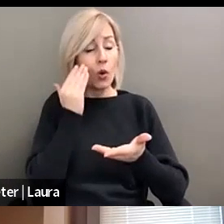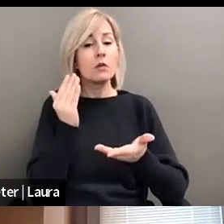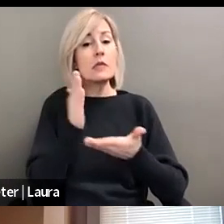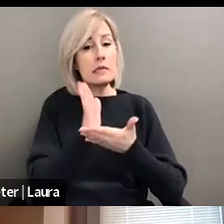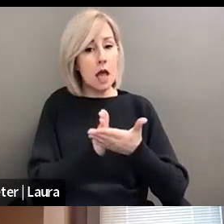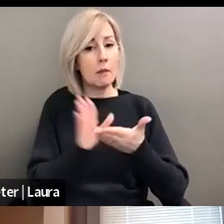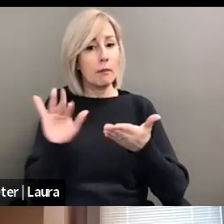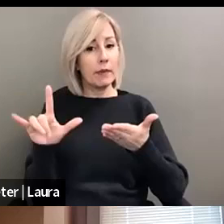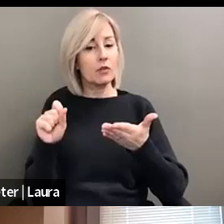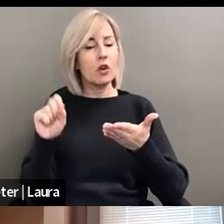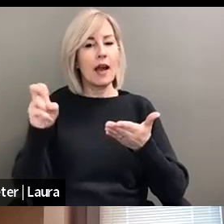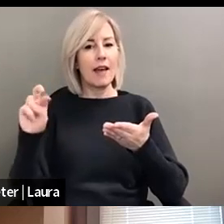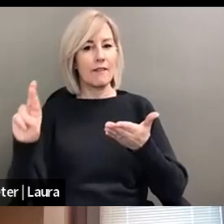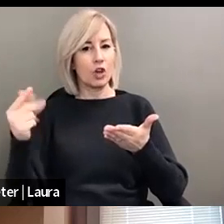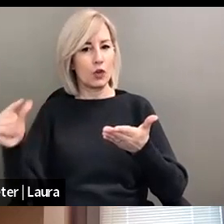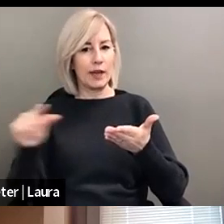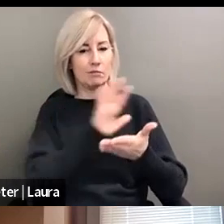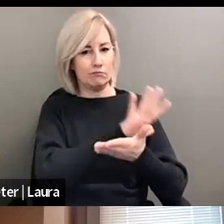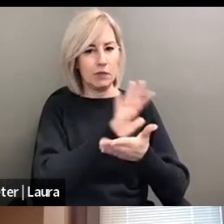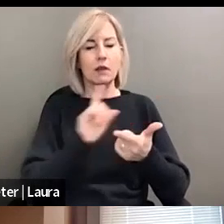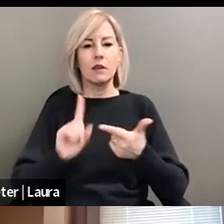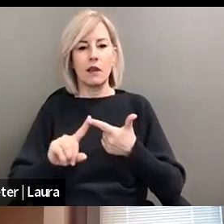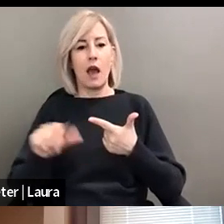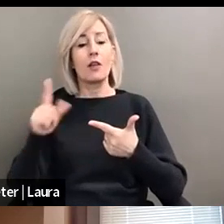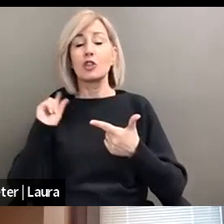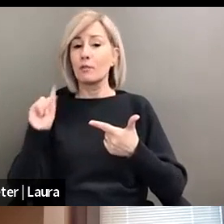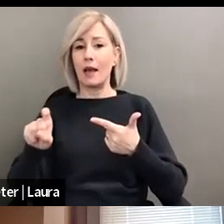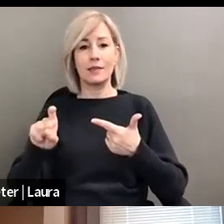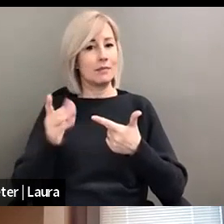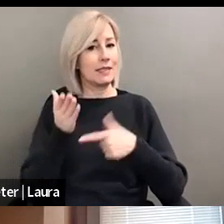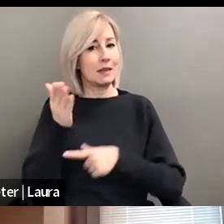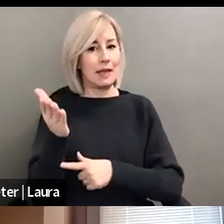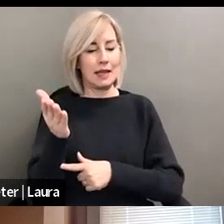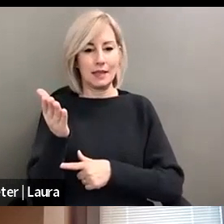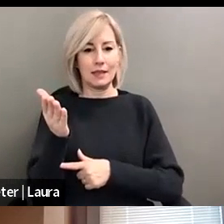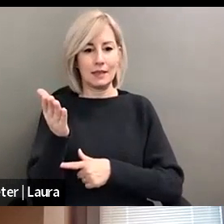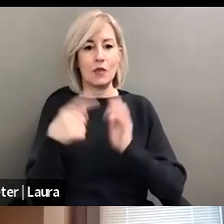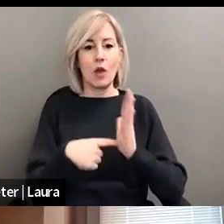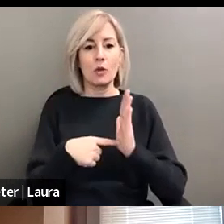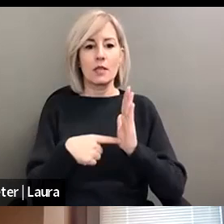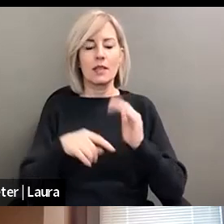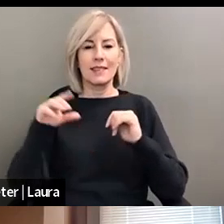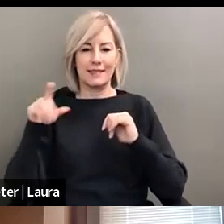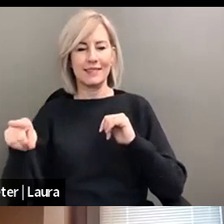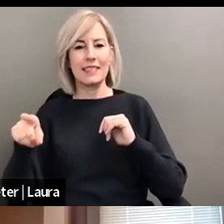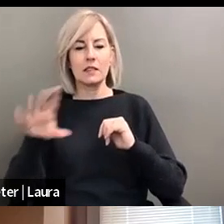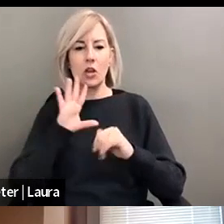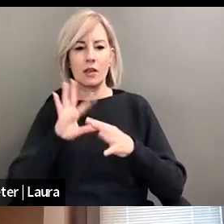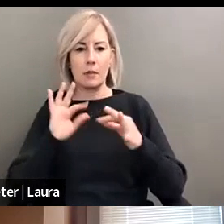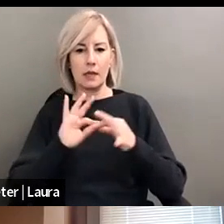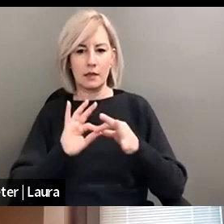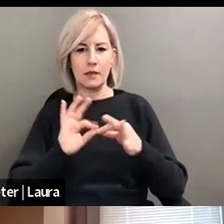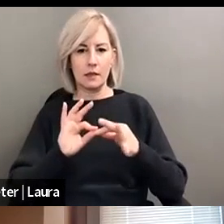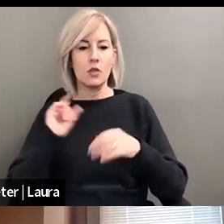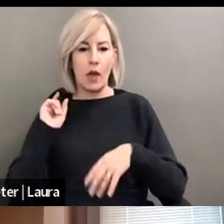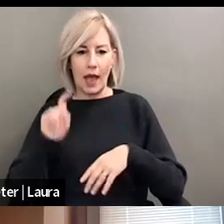those bills are evergreen, but others are, you got to get it in. Just like Kirsten's Representative Running-Marquardt, is talking about, you